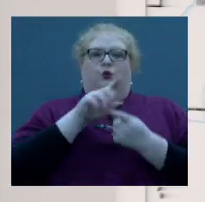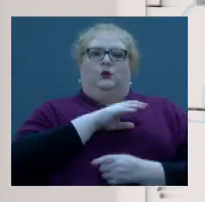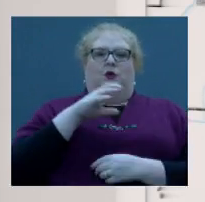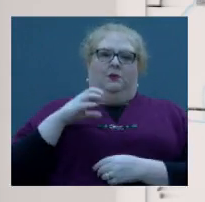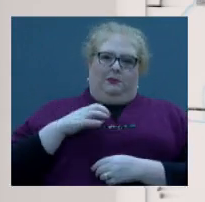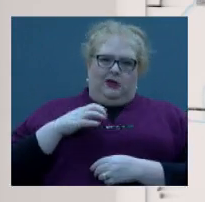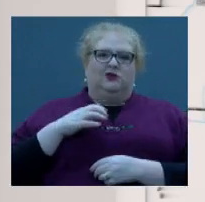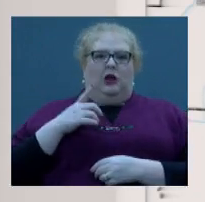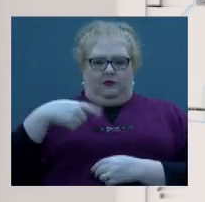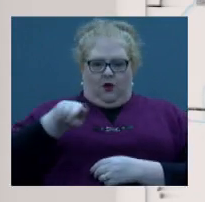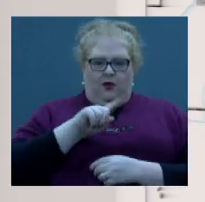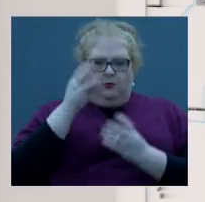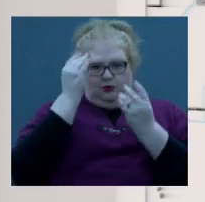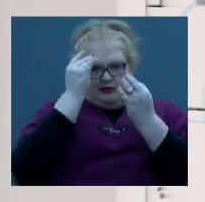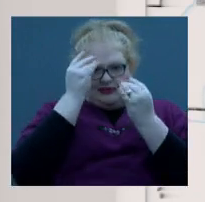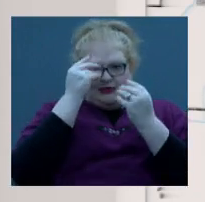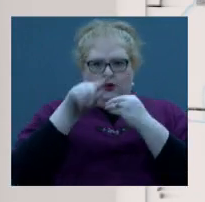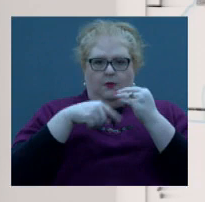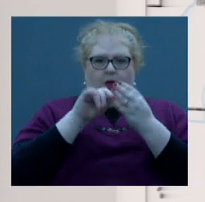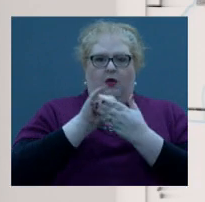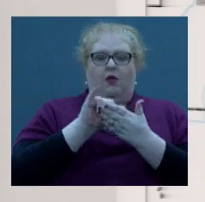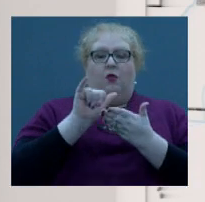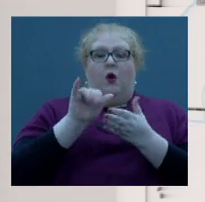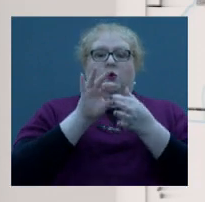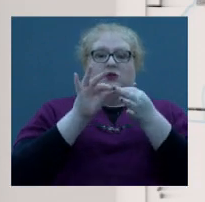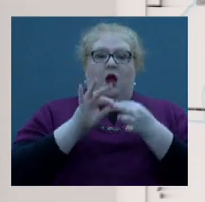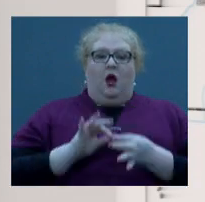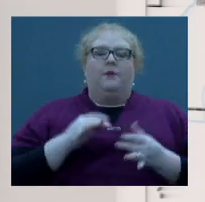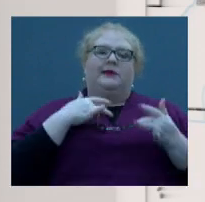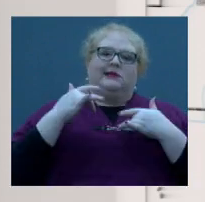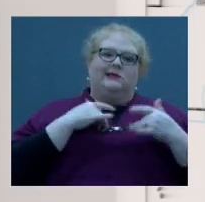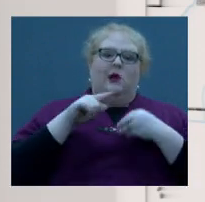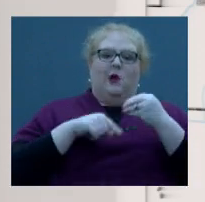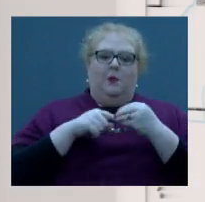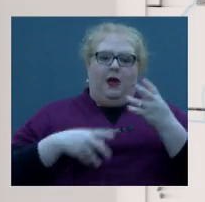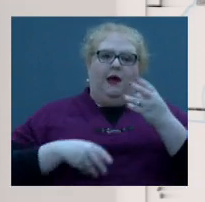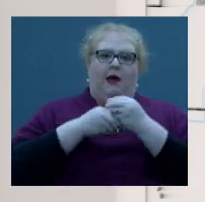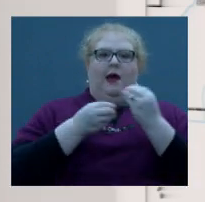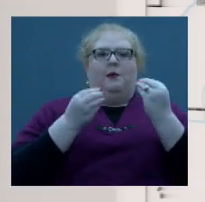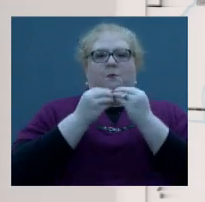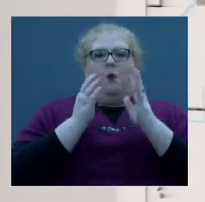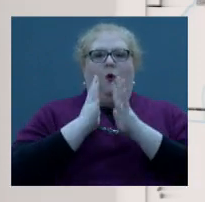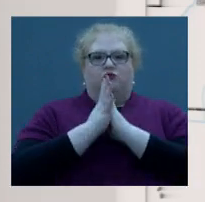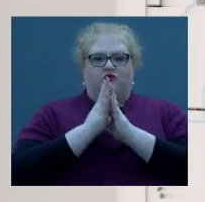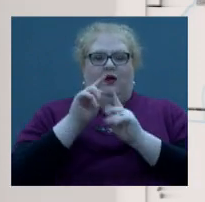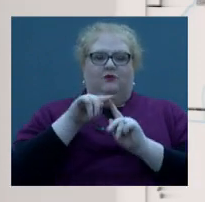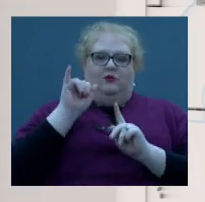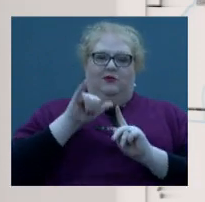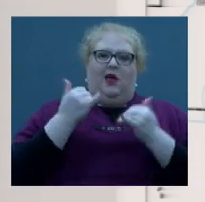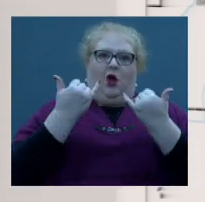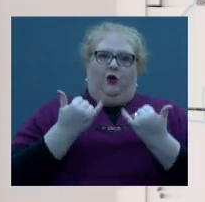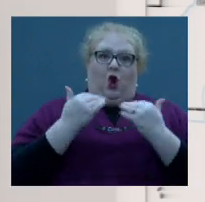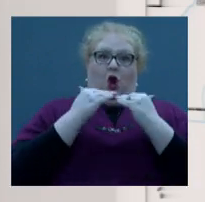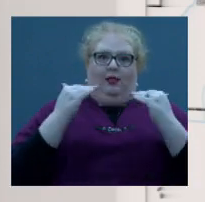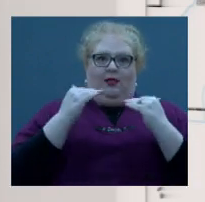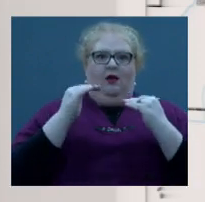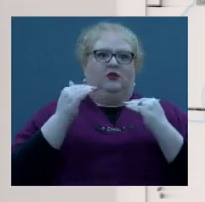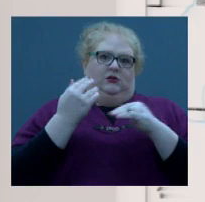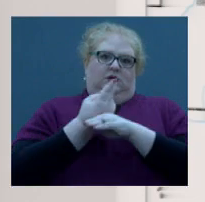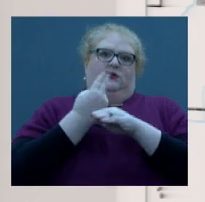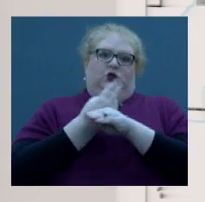their consideration. The comments would be generally concerned about adding additional traffic to the current levels in the